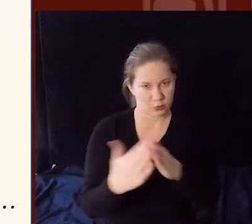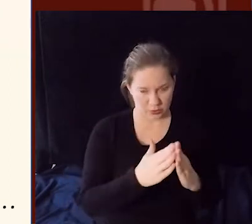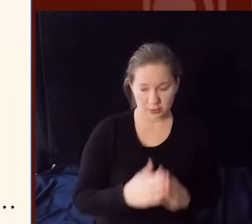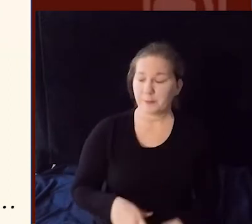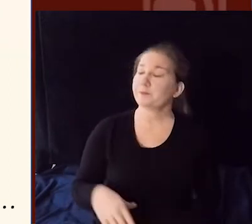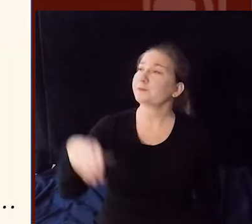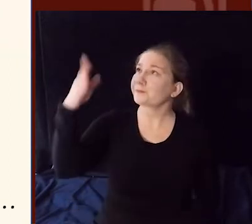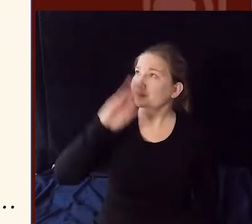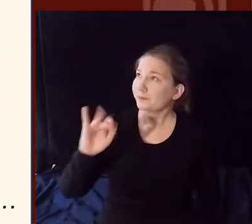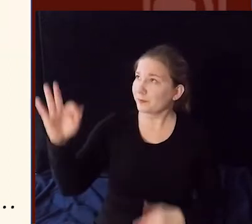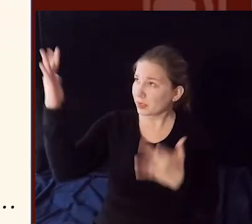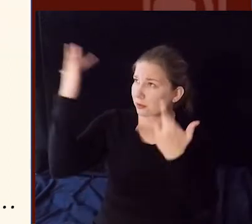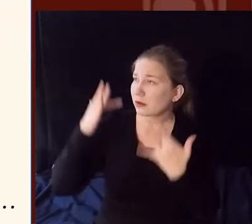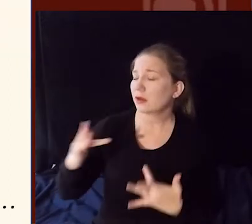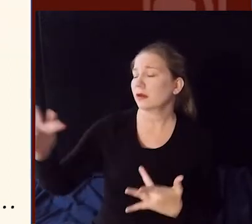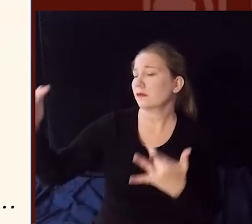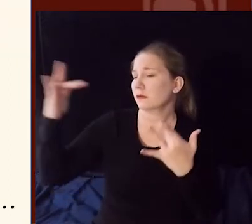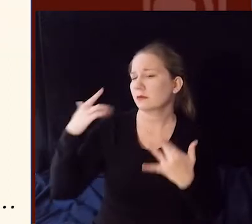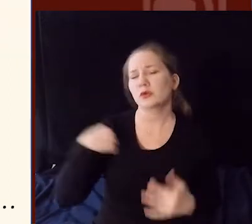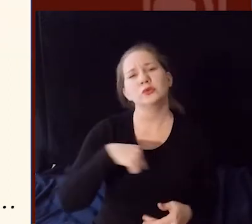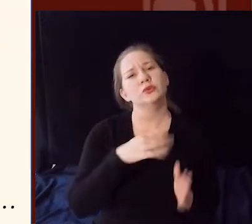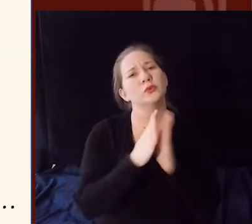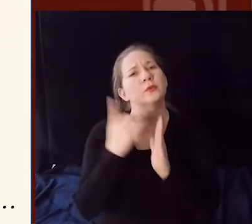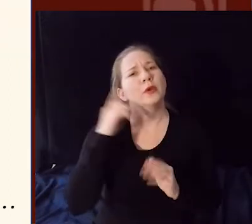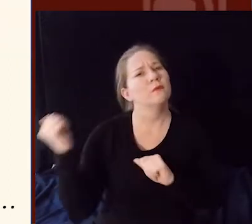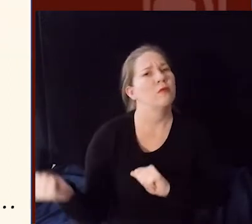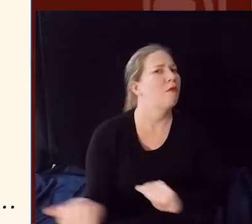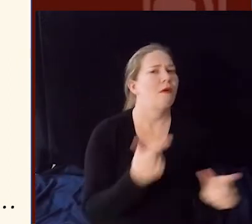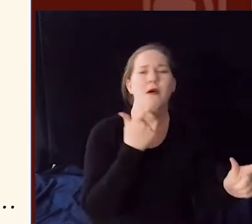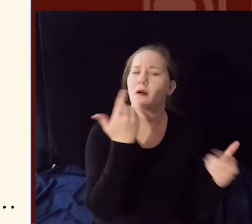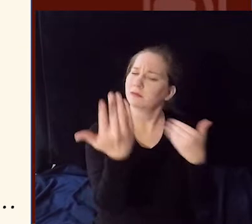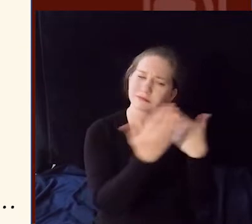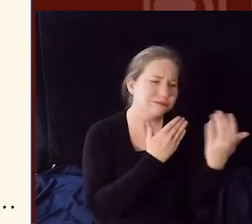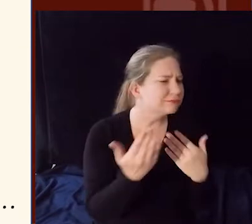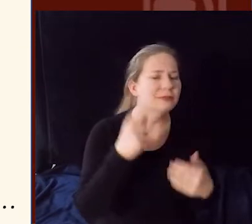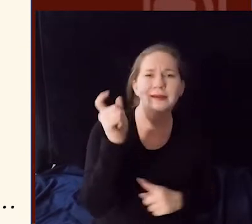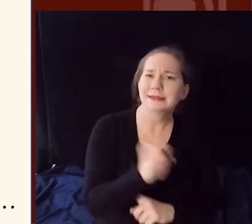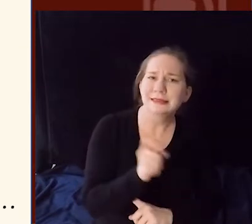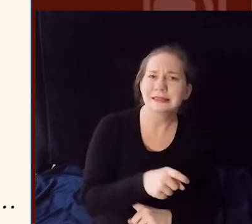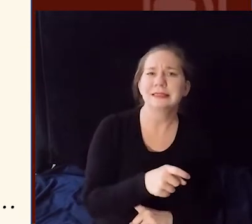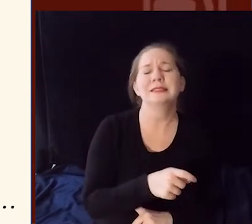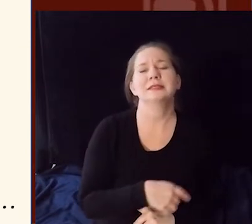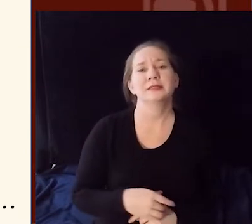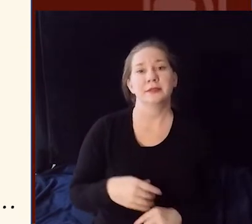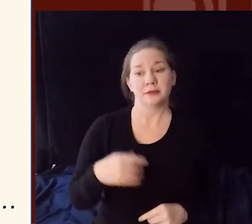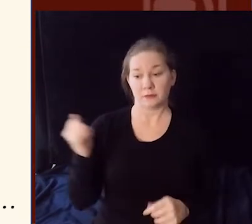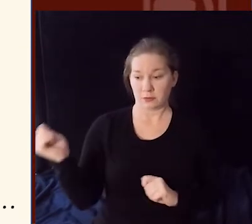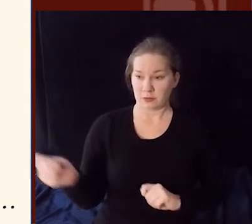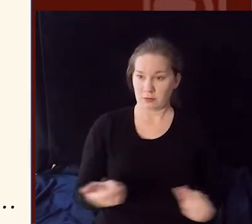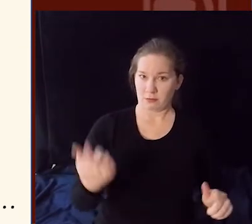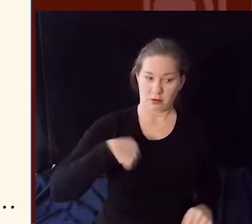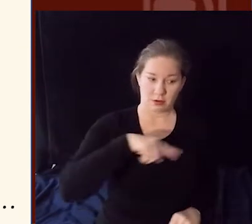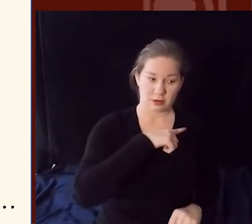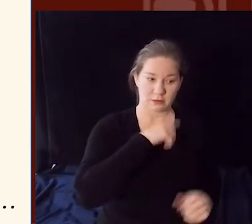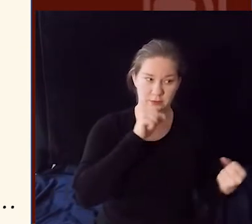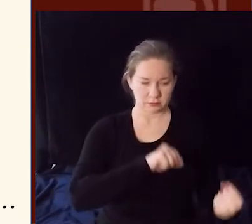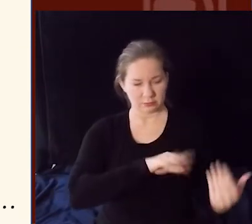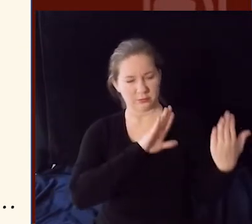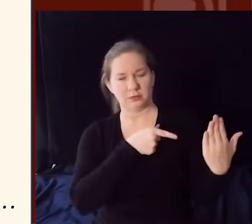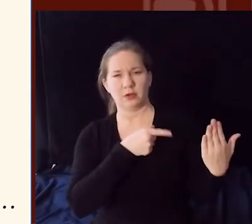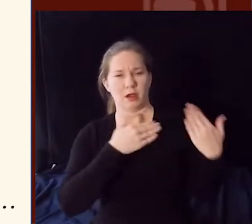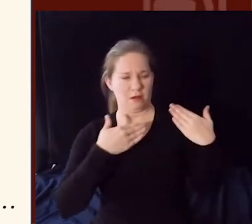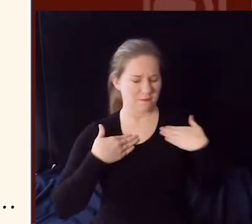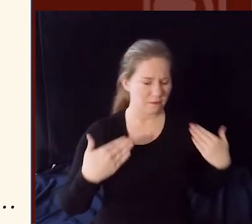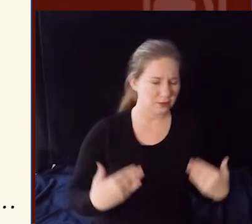God of mercy, we pray for all in any kind of need or trouble. For all of us as we face the physical, social,